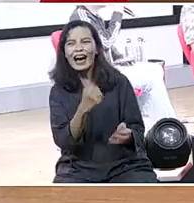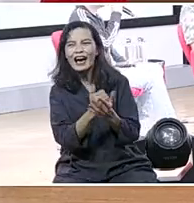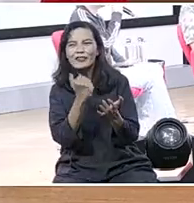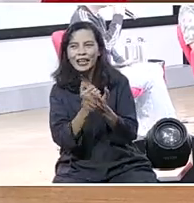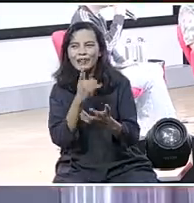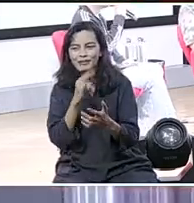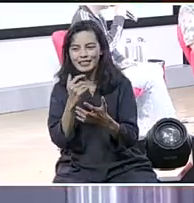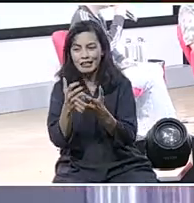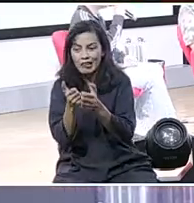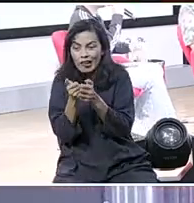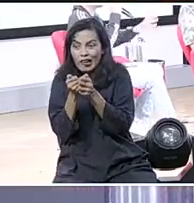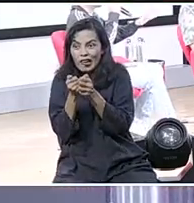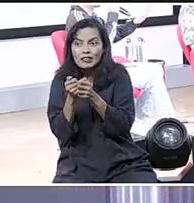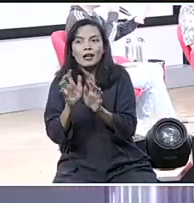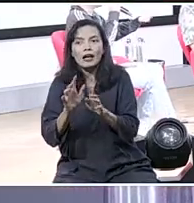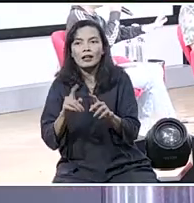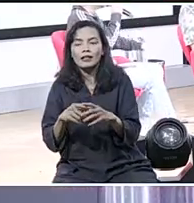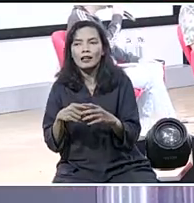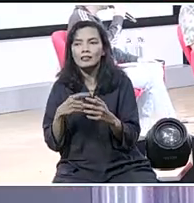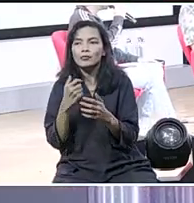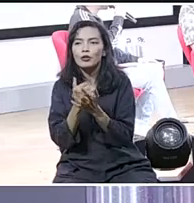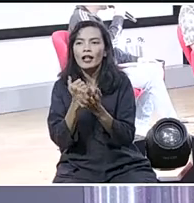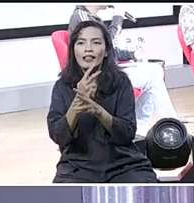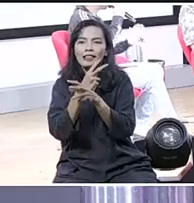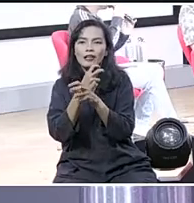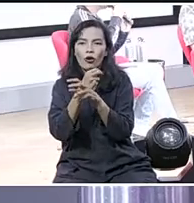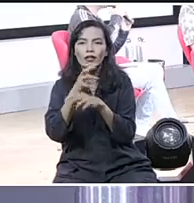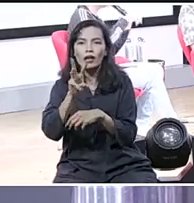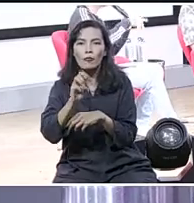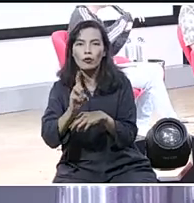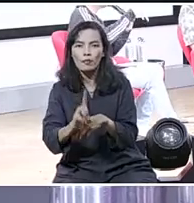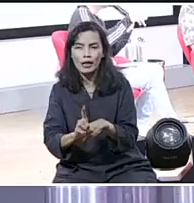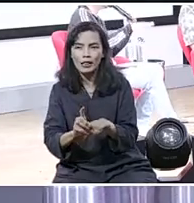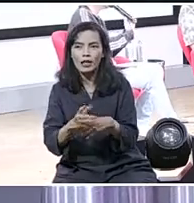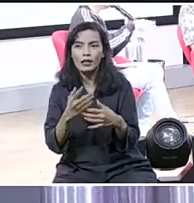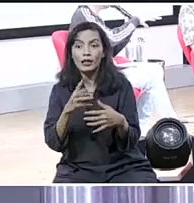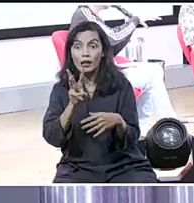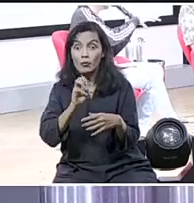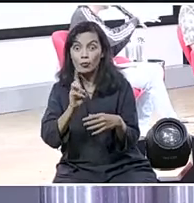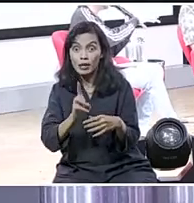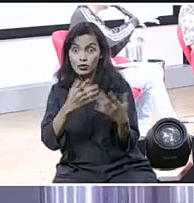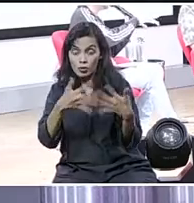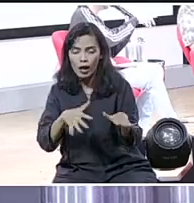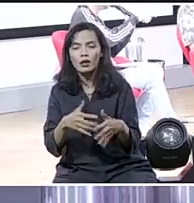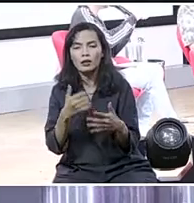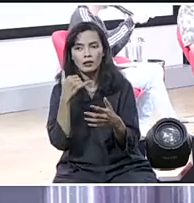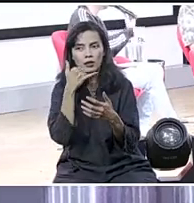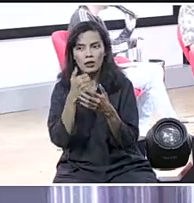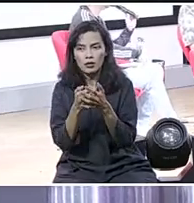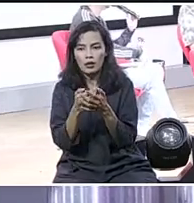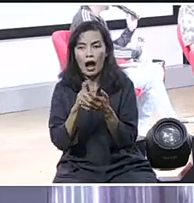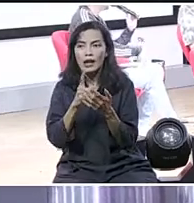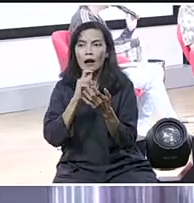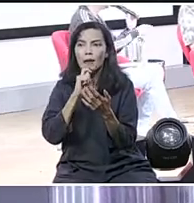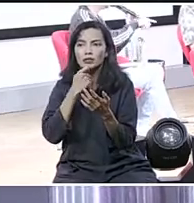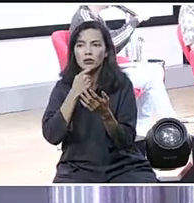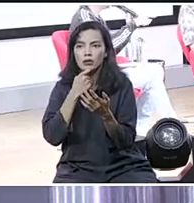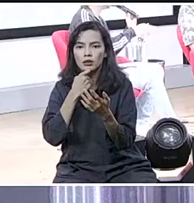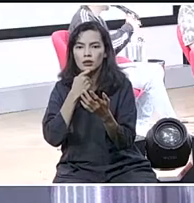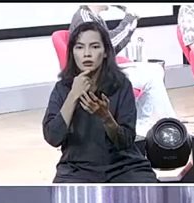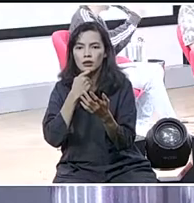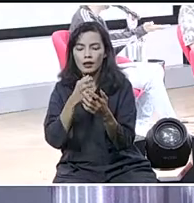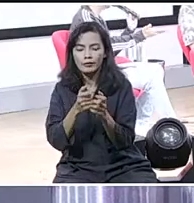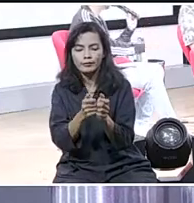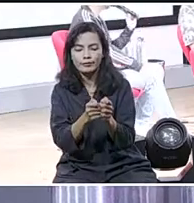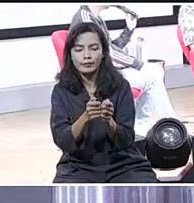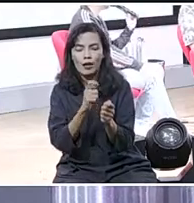I'm actually putting my TikTok to 30 minutes. So 30 minutes. After 30 minutes, you have to put a passcode. I end up putting a passcode,